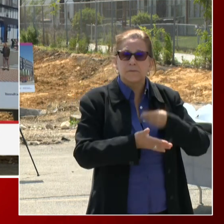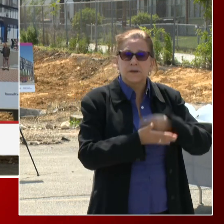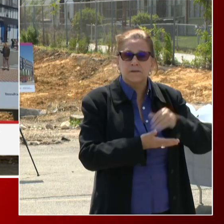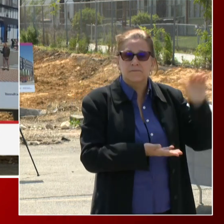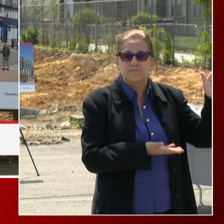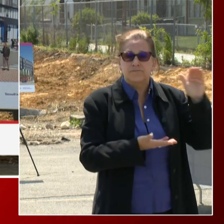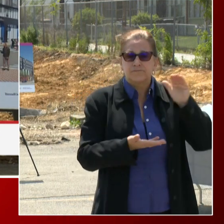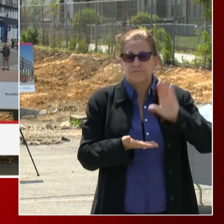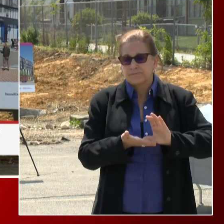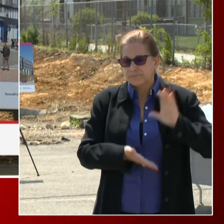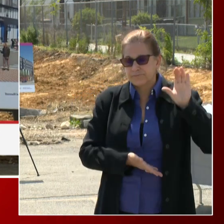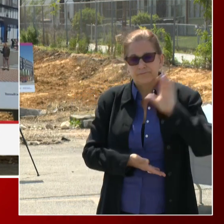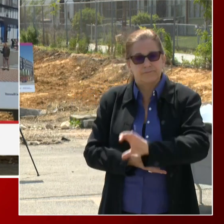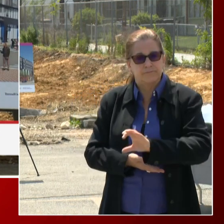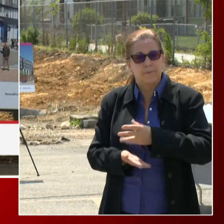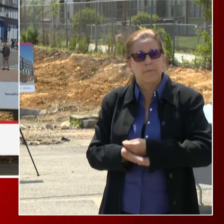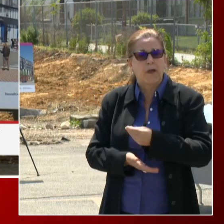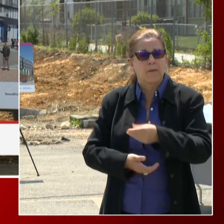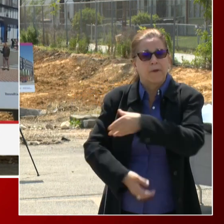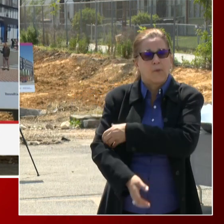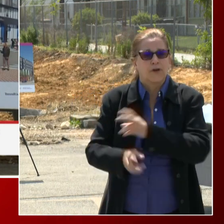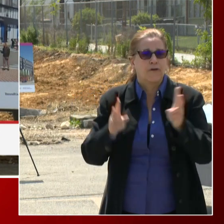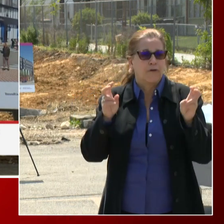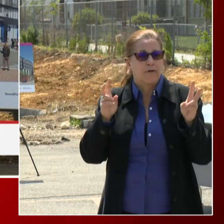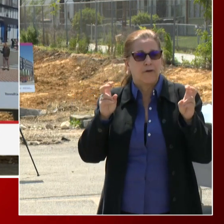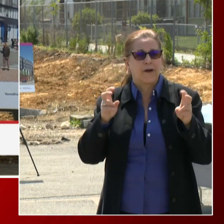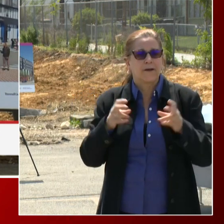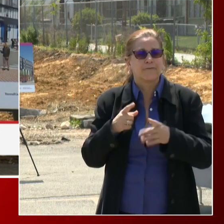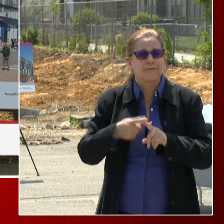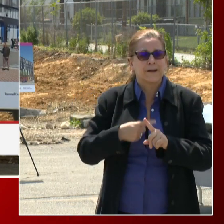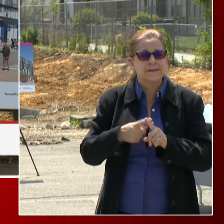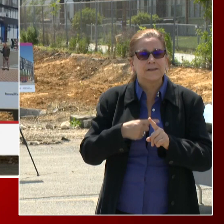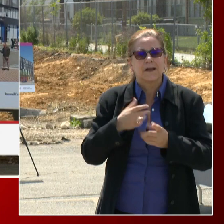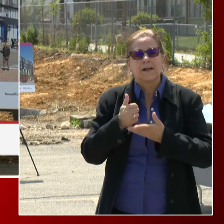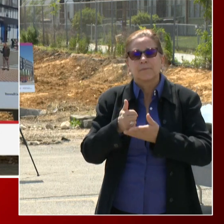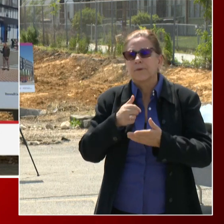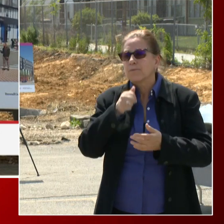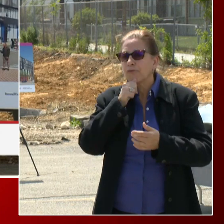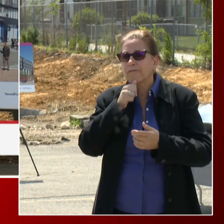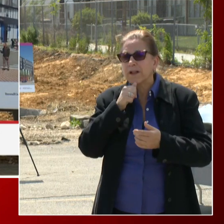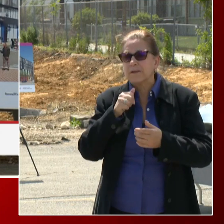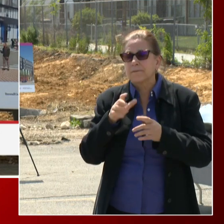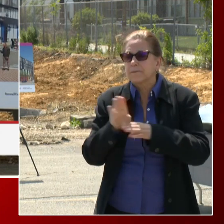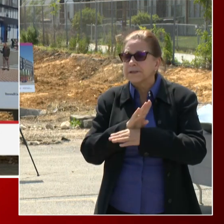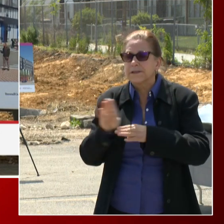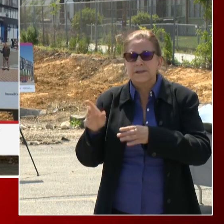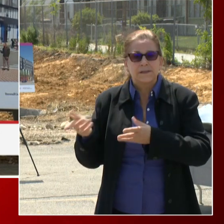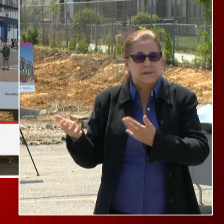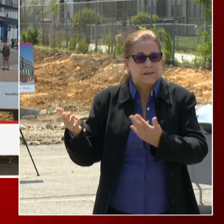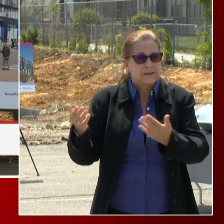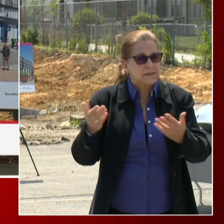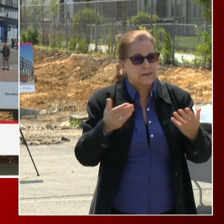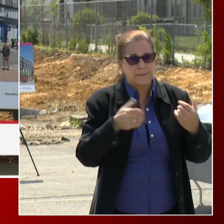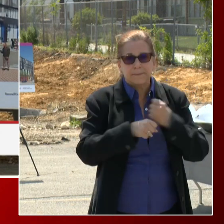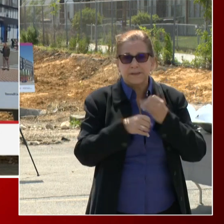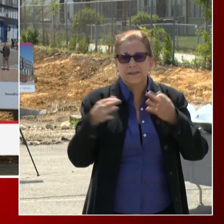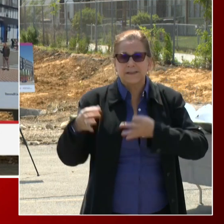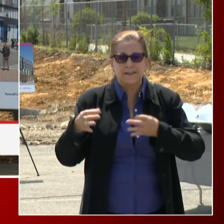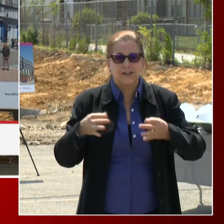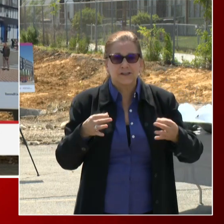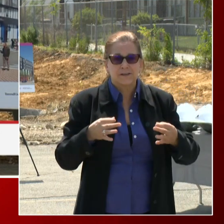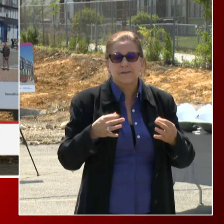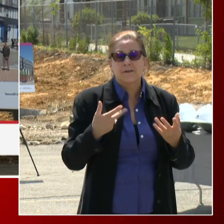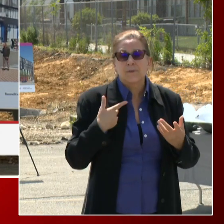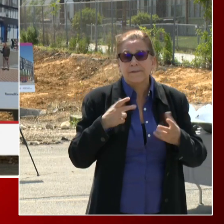and spending power on helping our private sector partners make decisions to invest